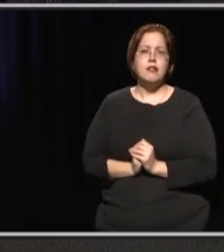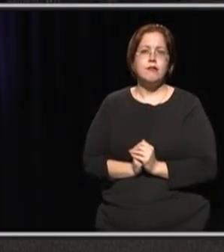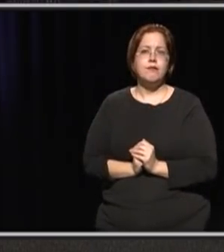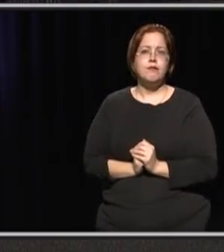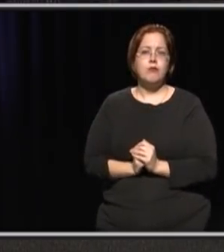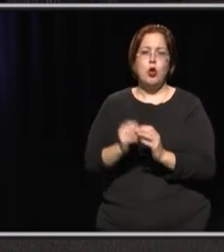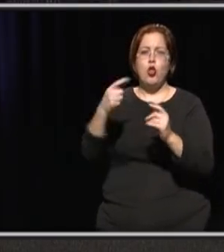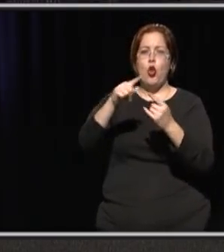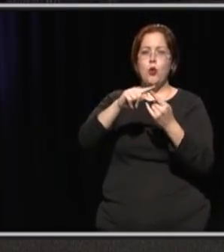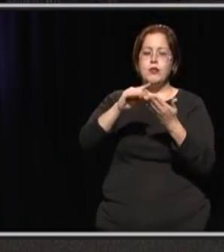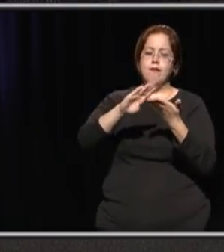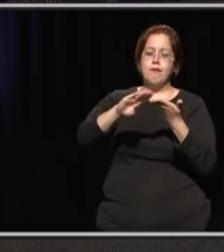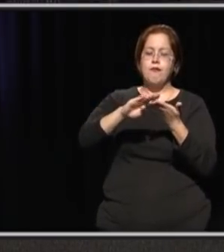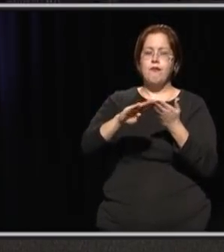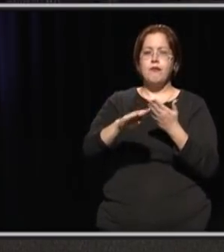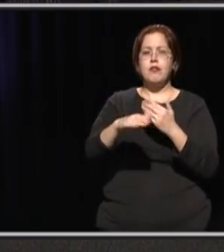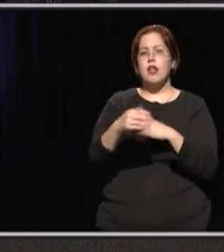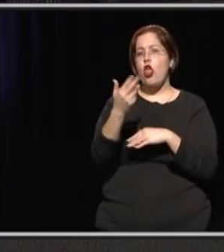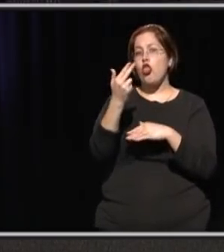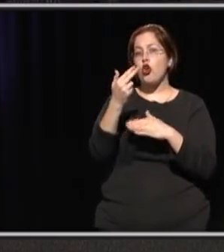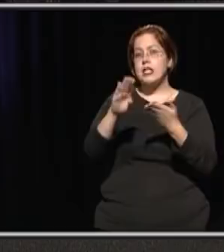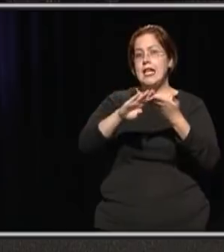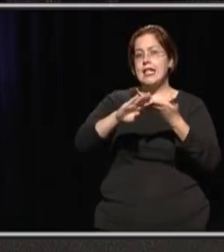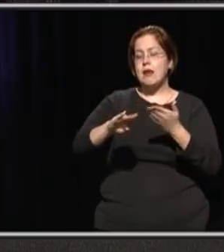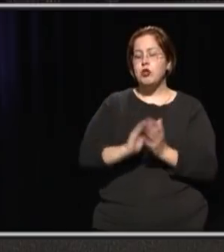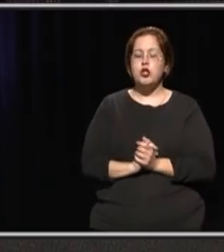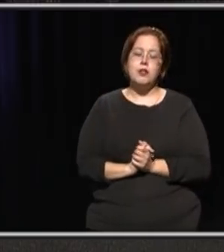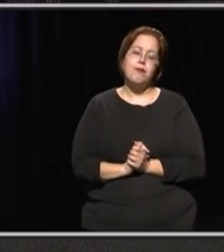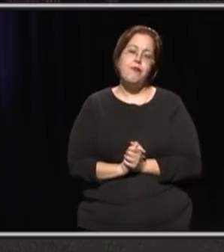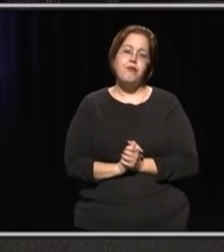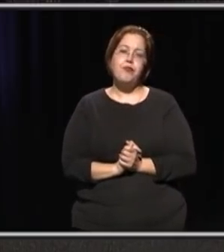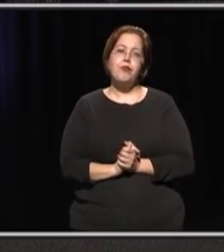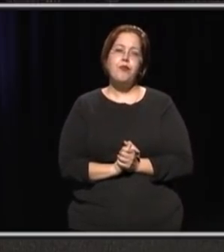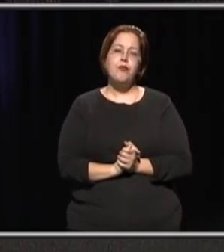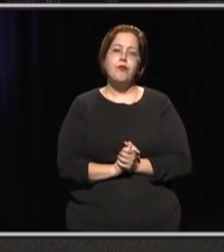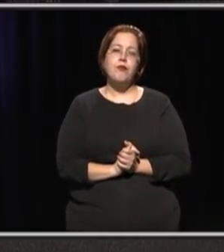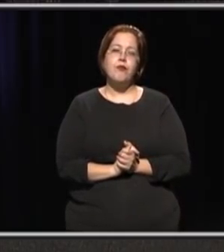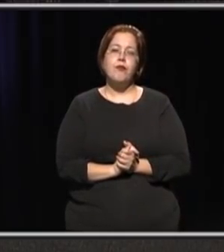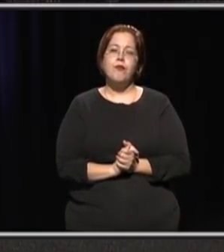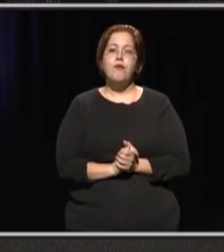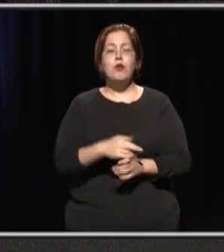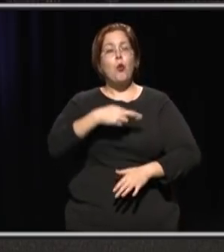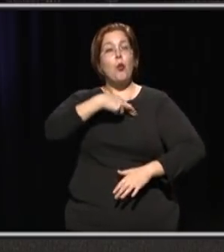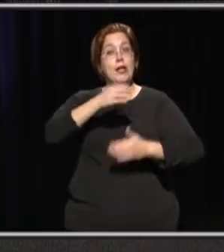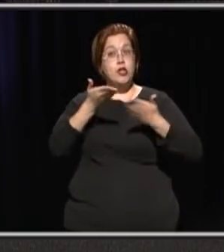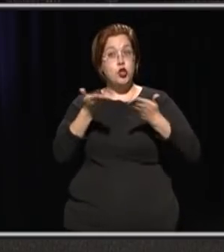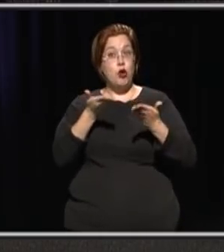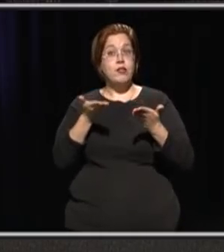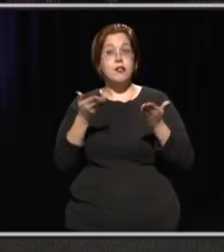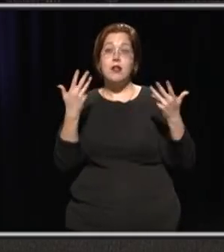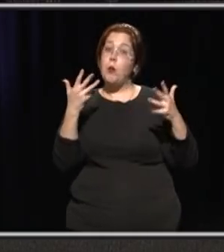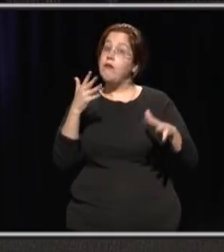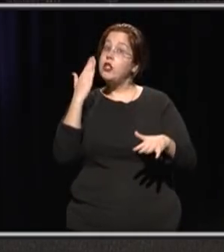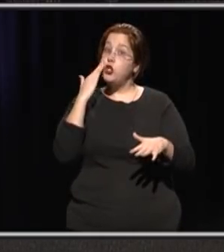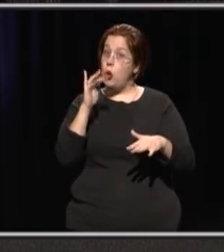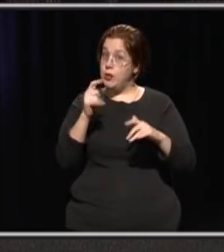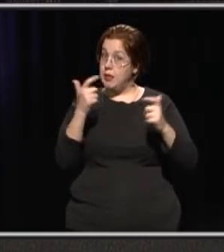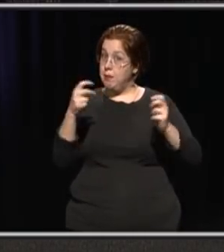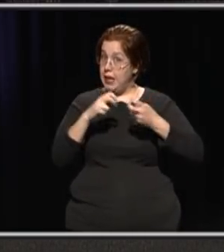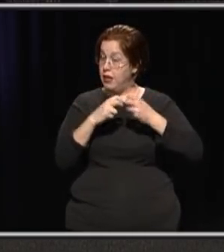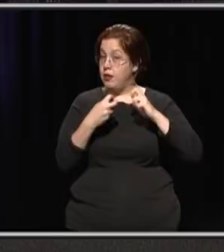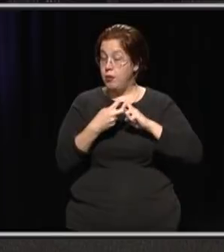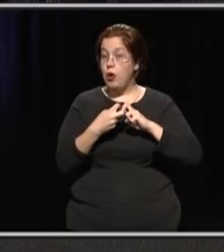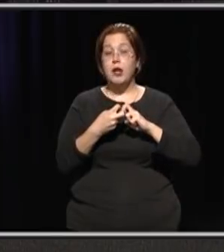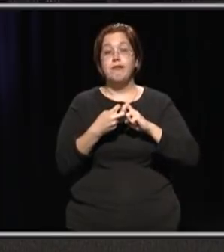those 13 exemptions. Religious services, and we already know that that's a big problem. Just the